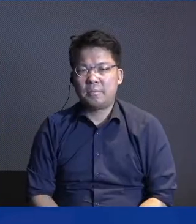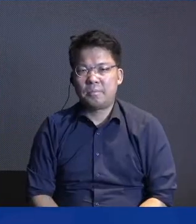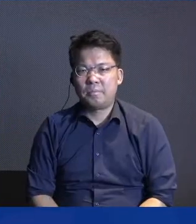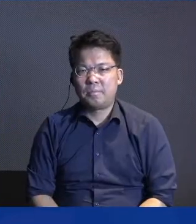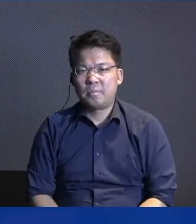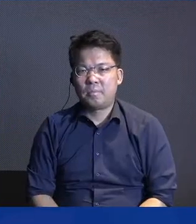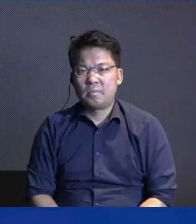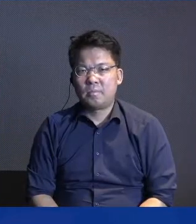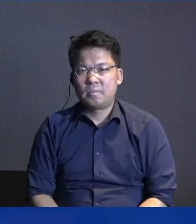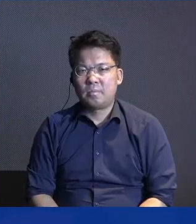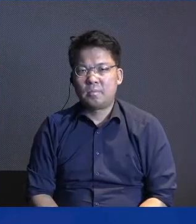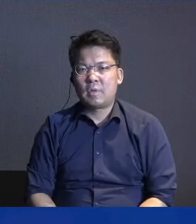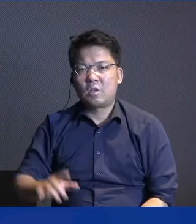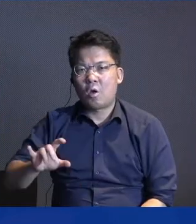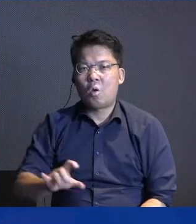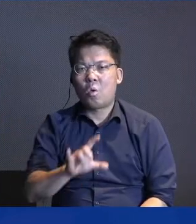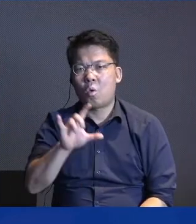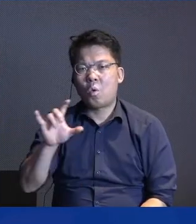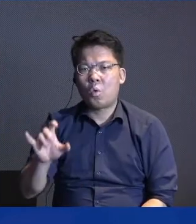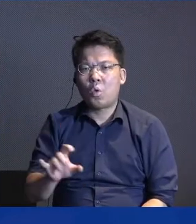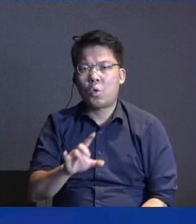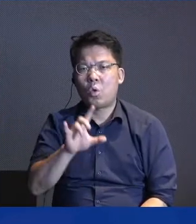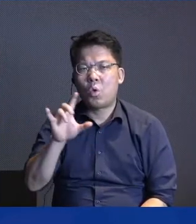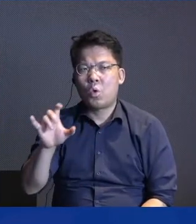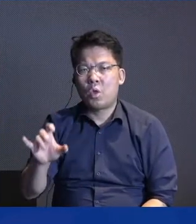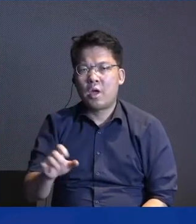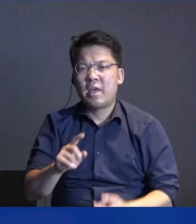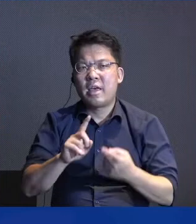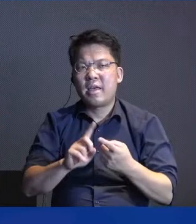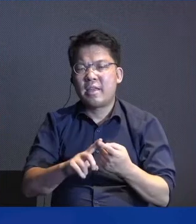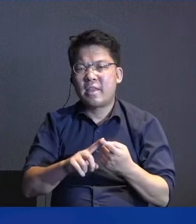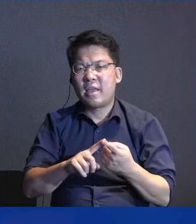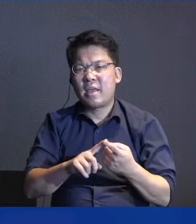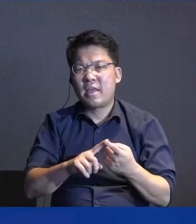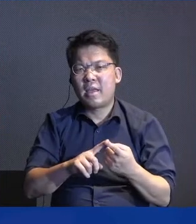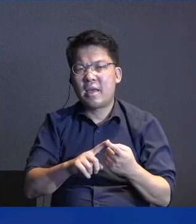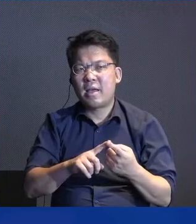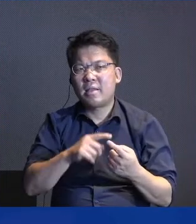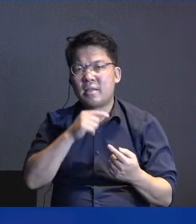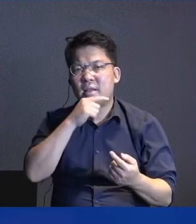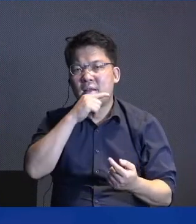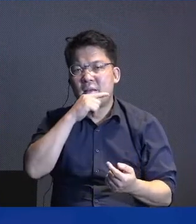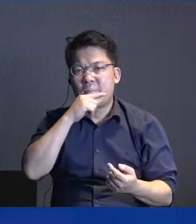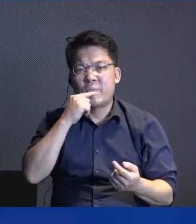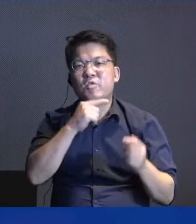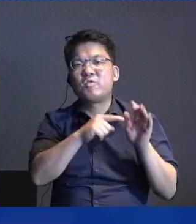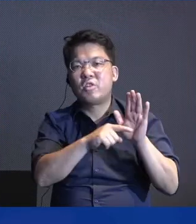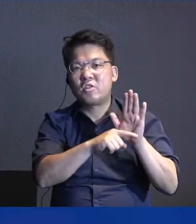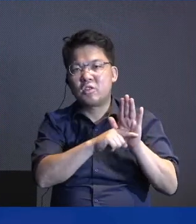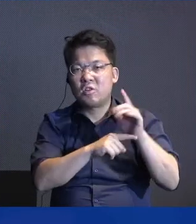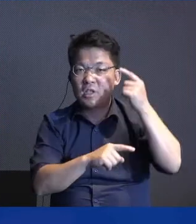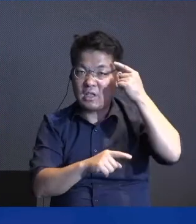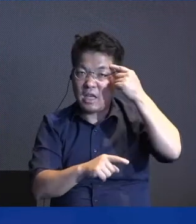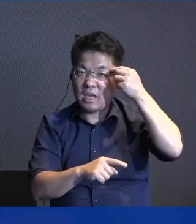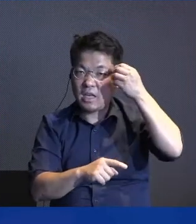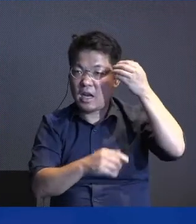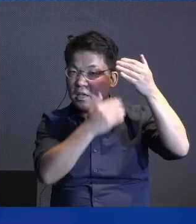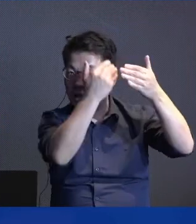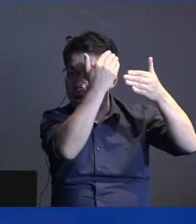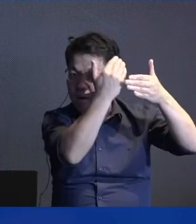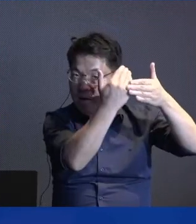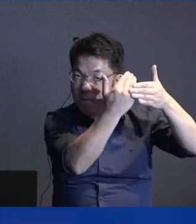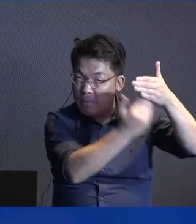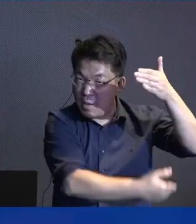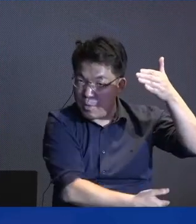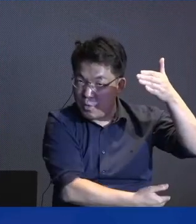well-being. And also importantly, well-being index like mental health, life satisfaction, happiness, and